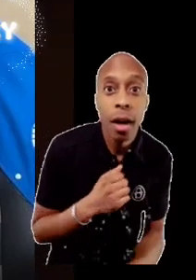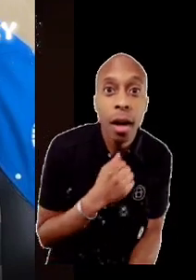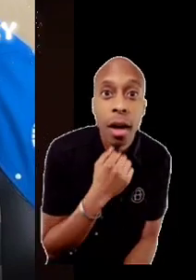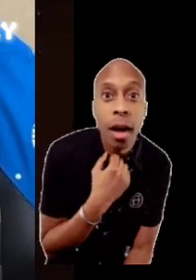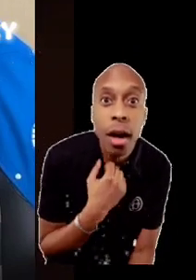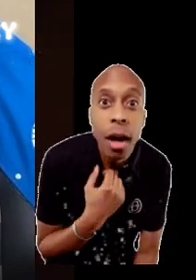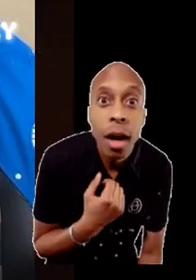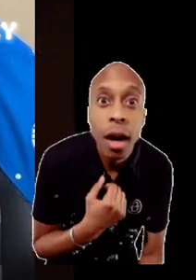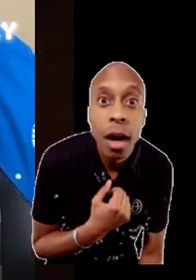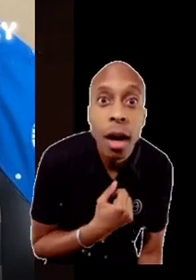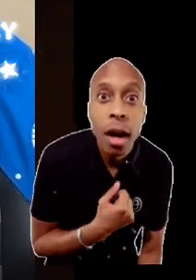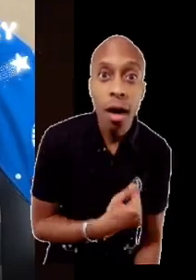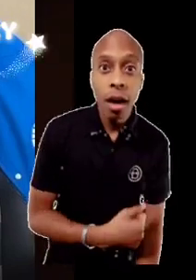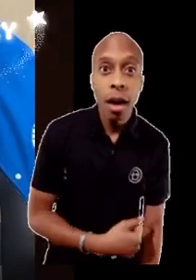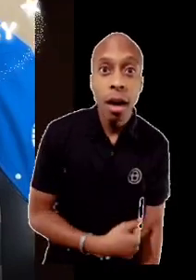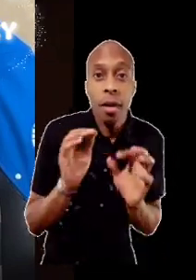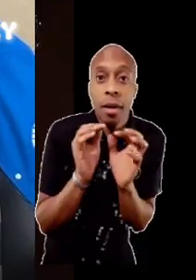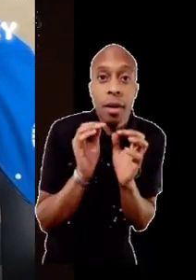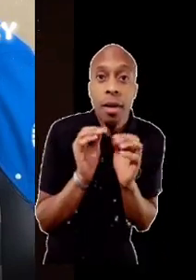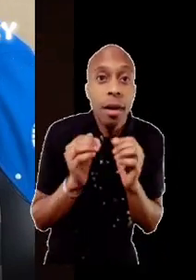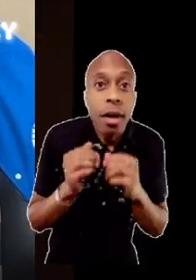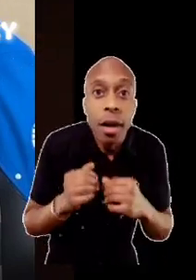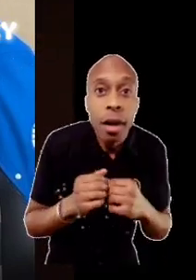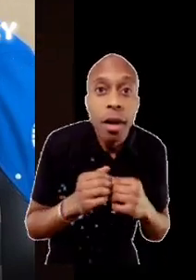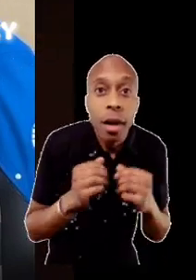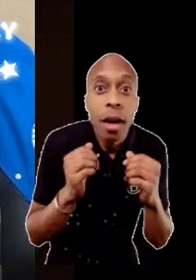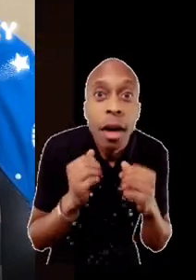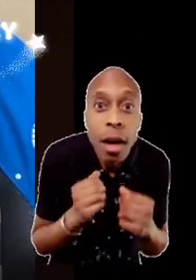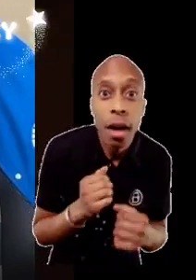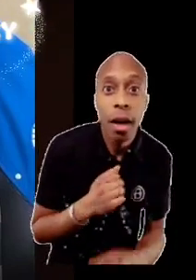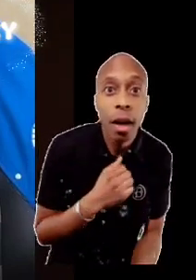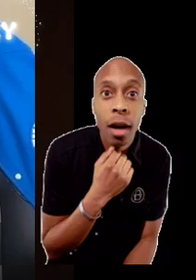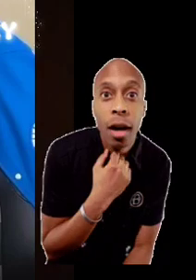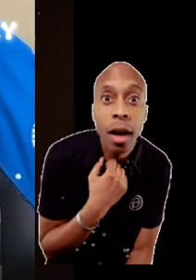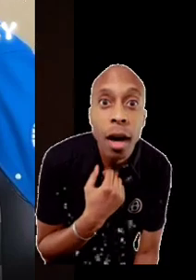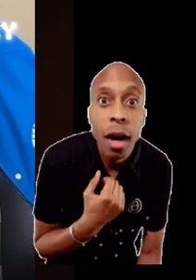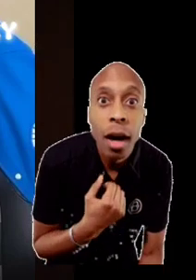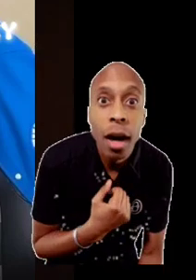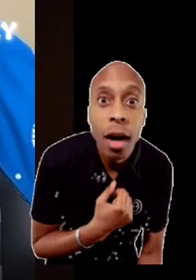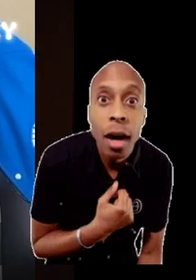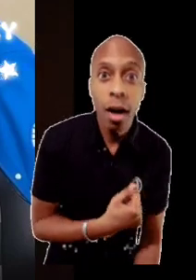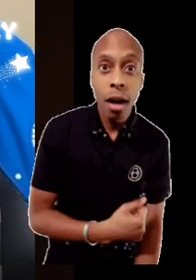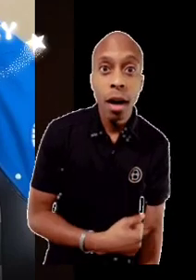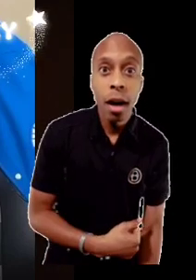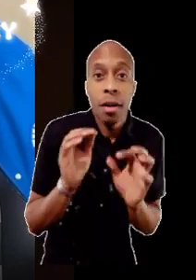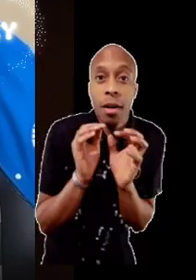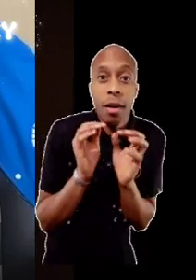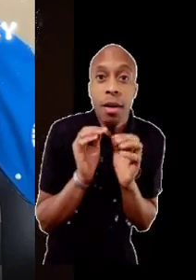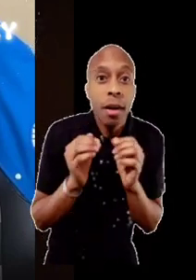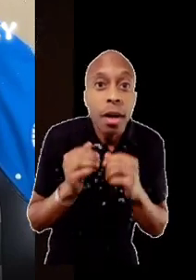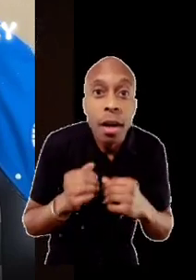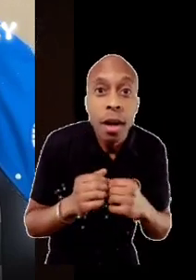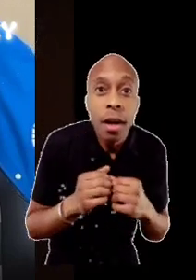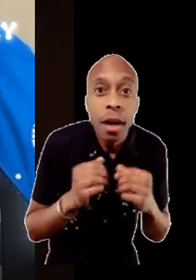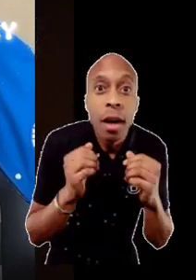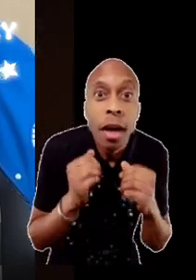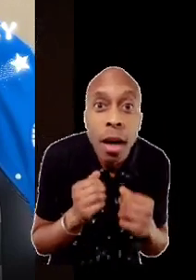mad. Oh. I tell them when to do it. You can't please man.